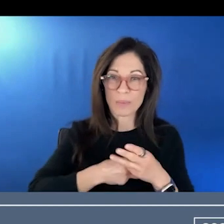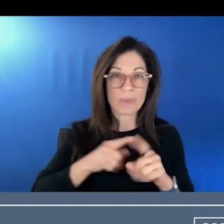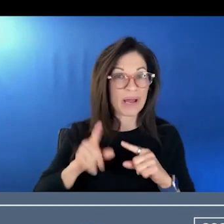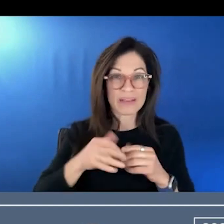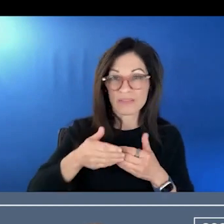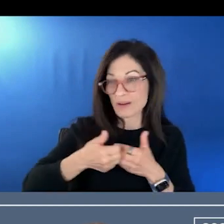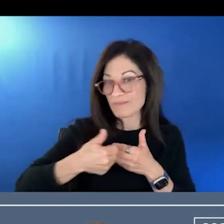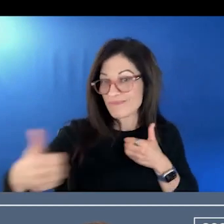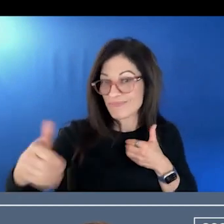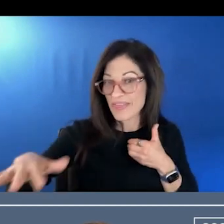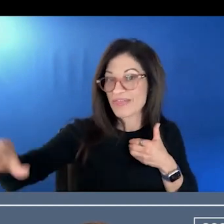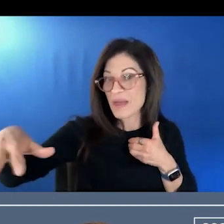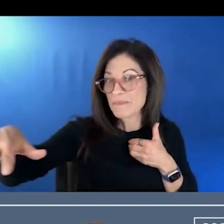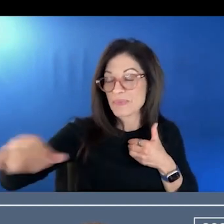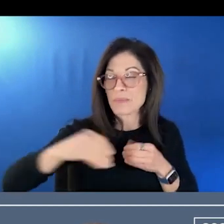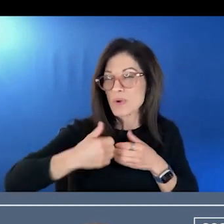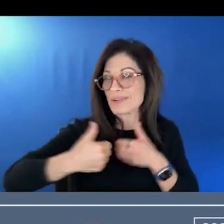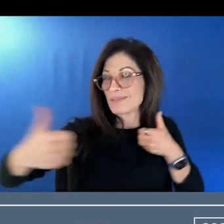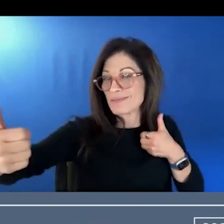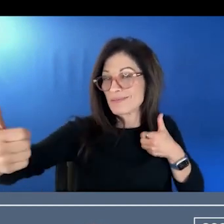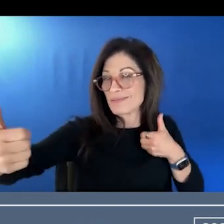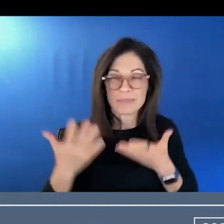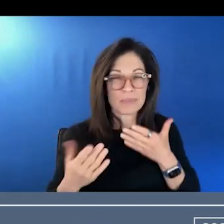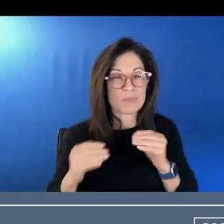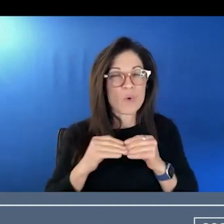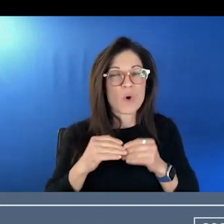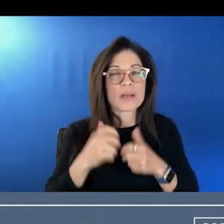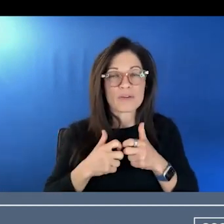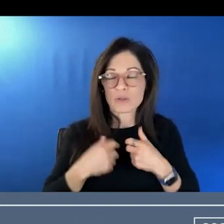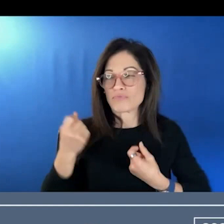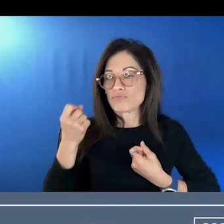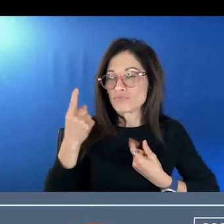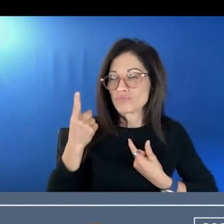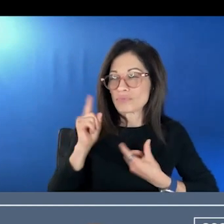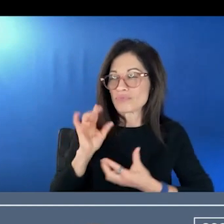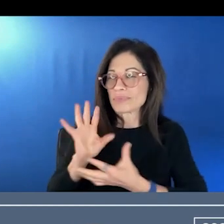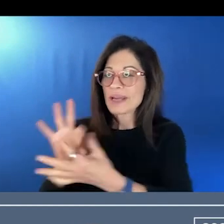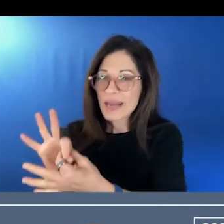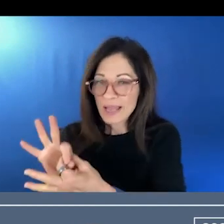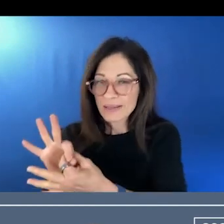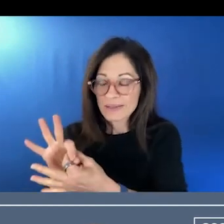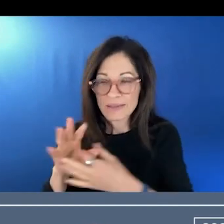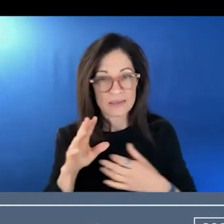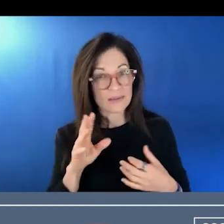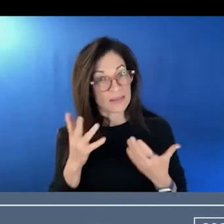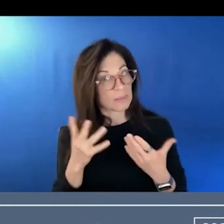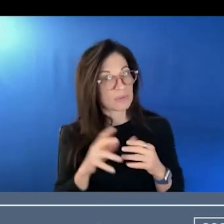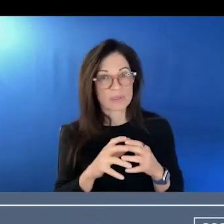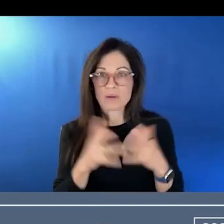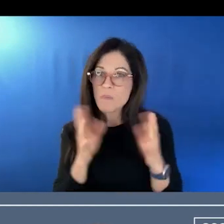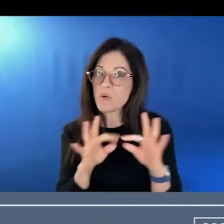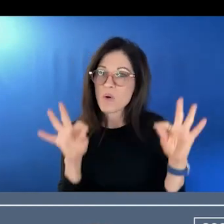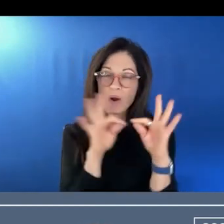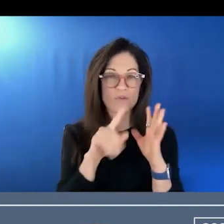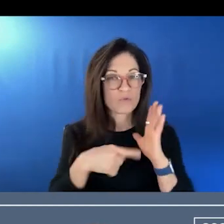the more distance, the more difficult there may be to empathetically connecting, which can play such an important role in